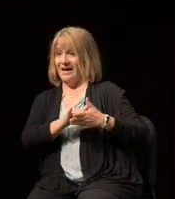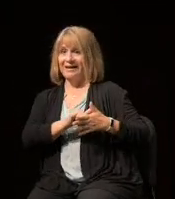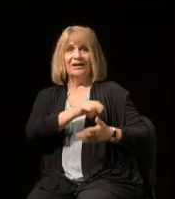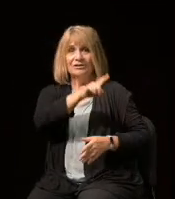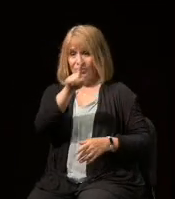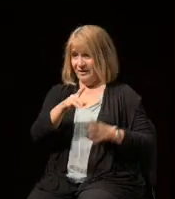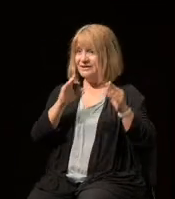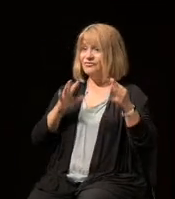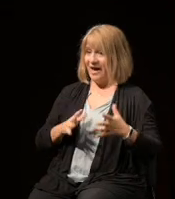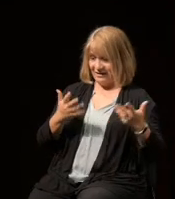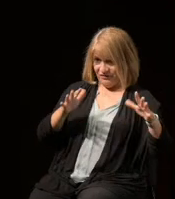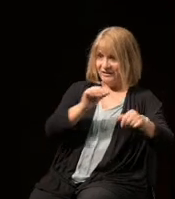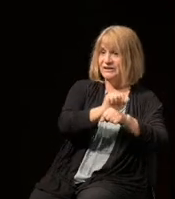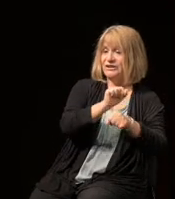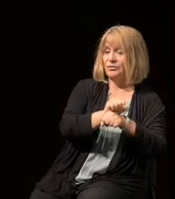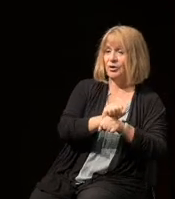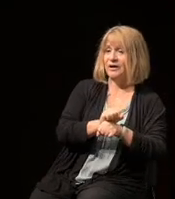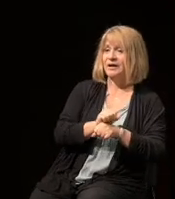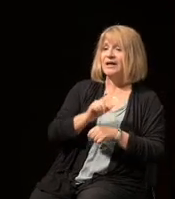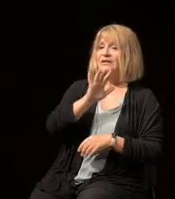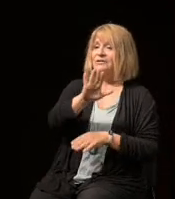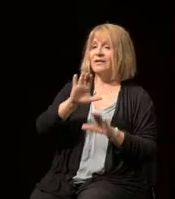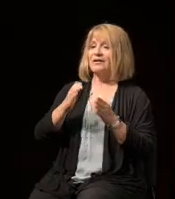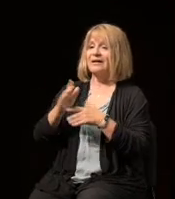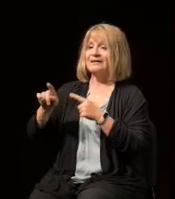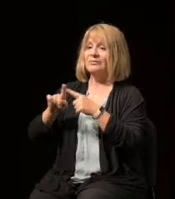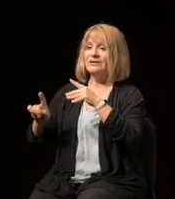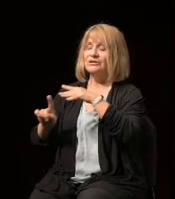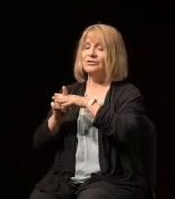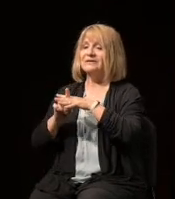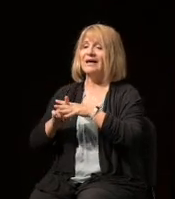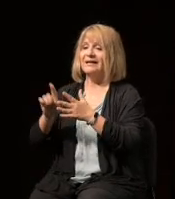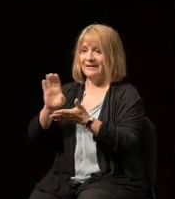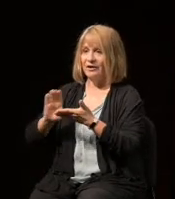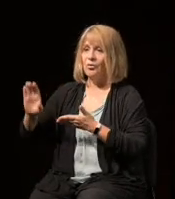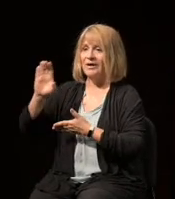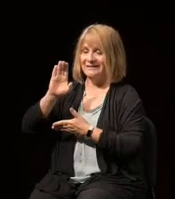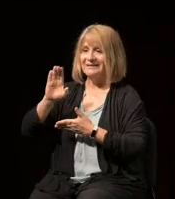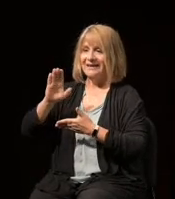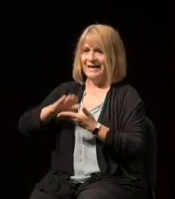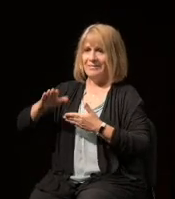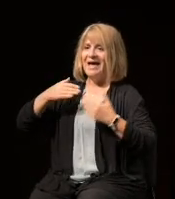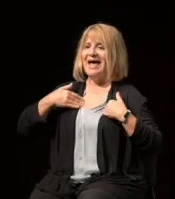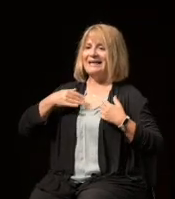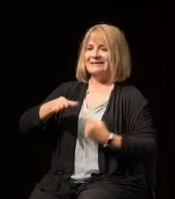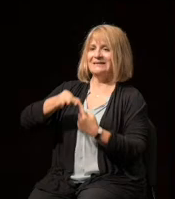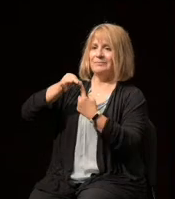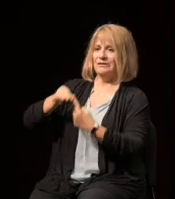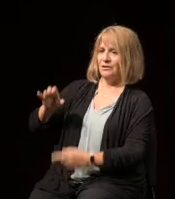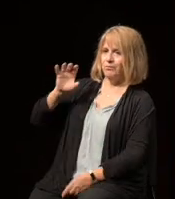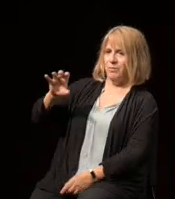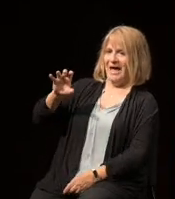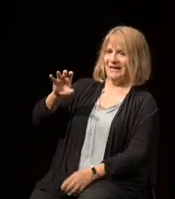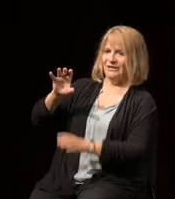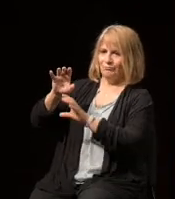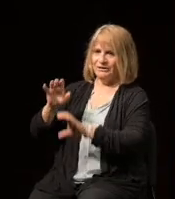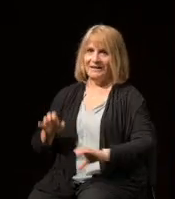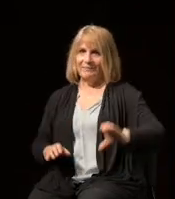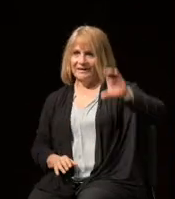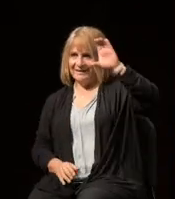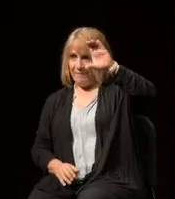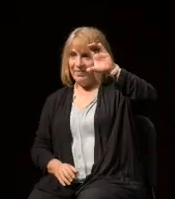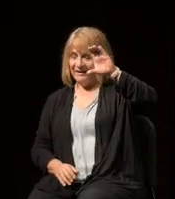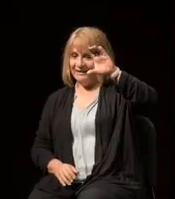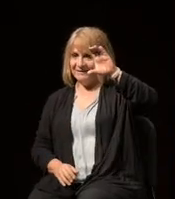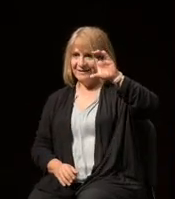course, when it shows up on the California Virtual Campus, has a special badge that puts it at the top of the list and